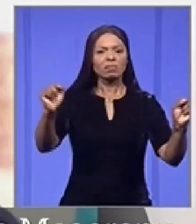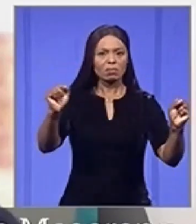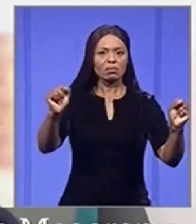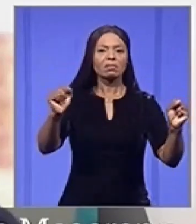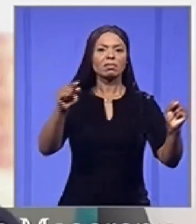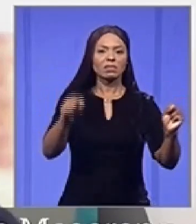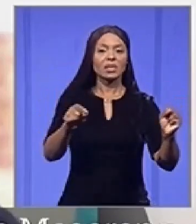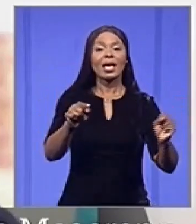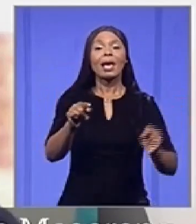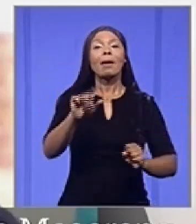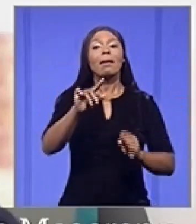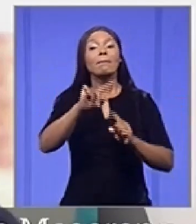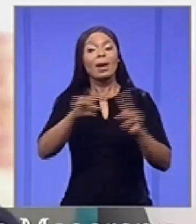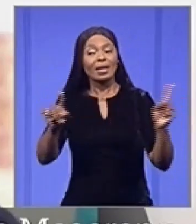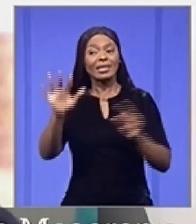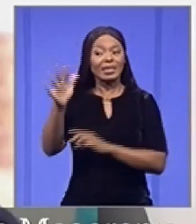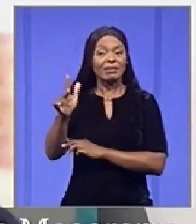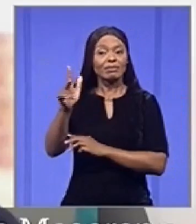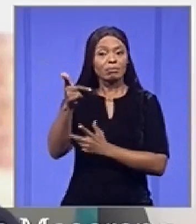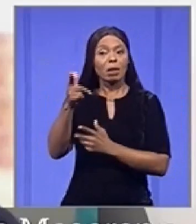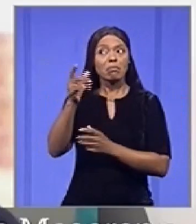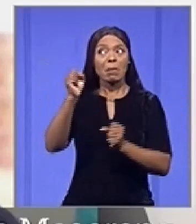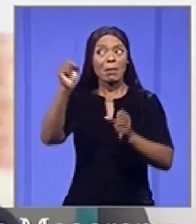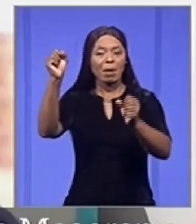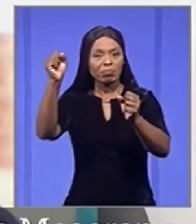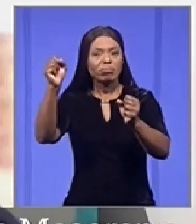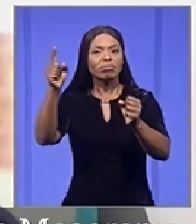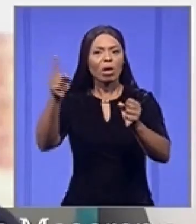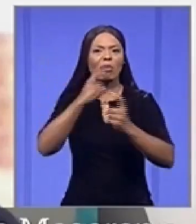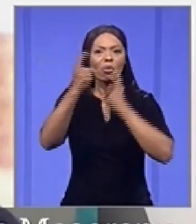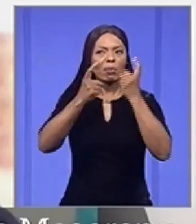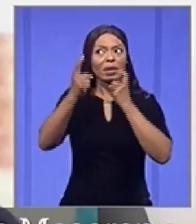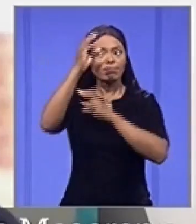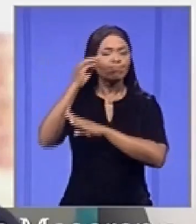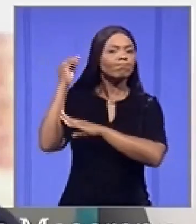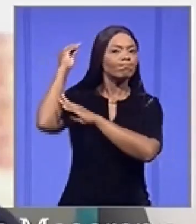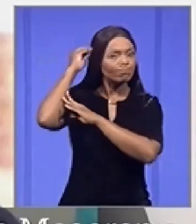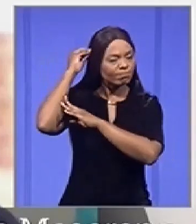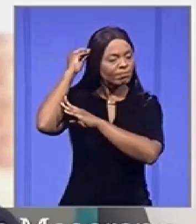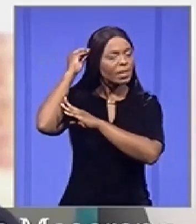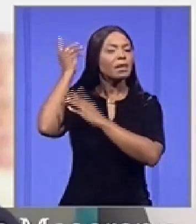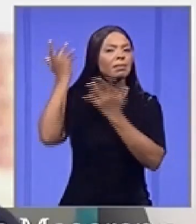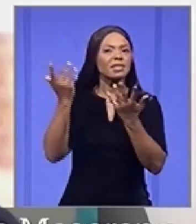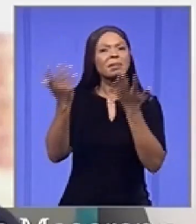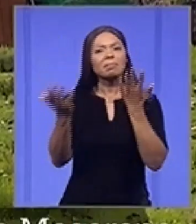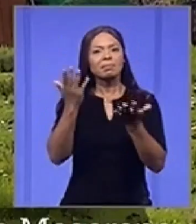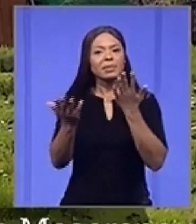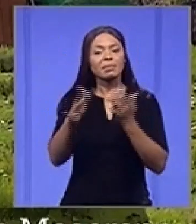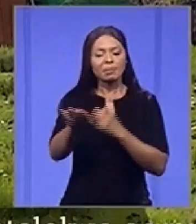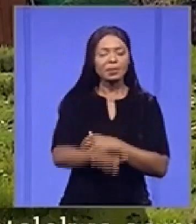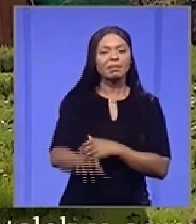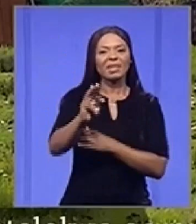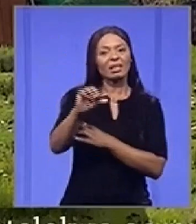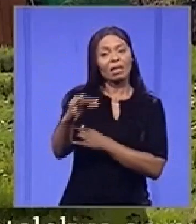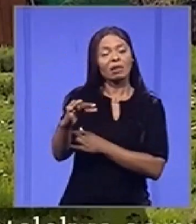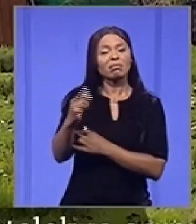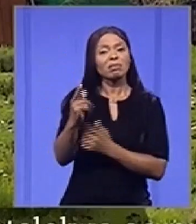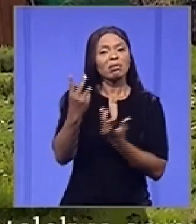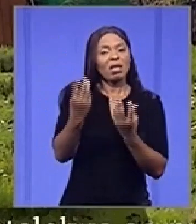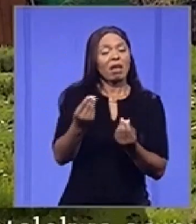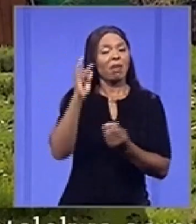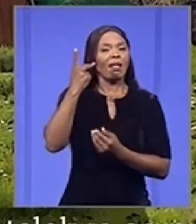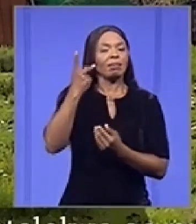voting unless their demands have been met, mainly the electrification of Majeng. Tabiso Khadebe,